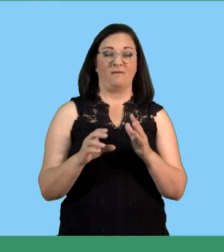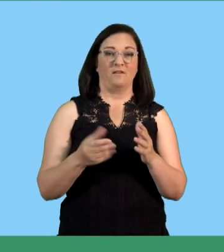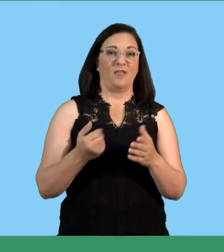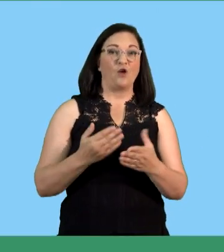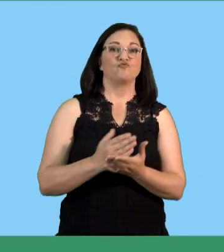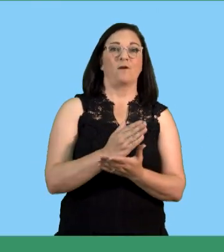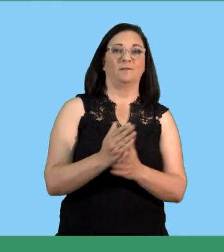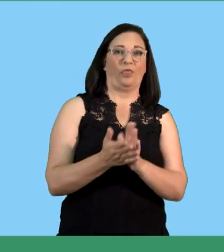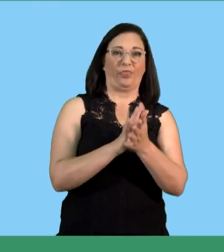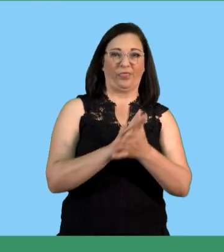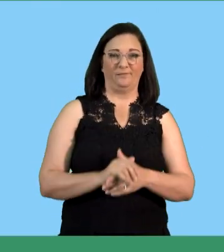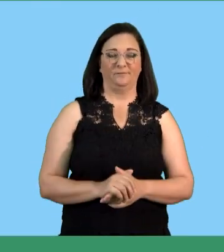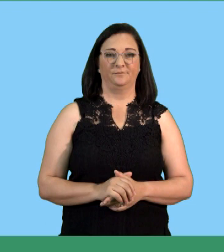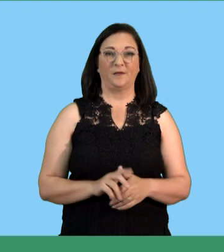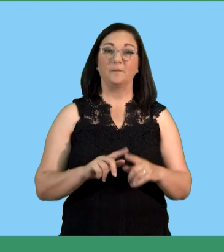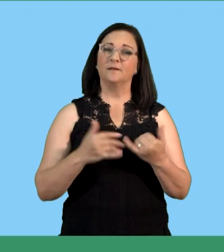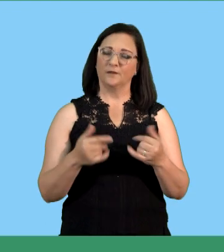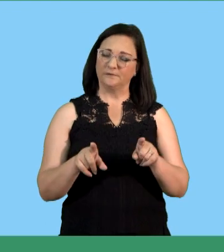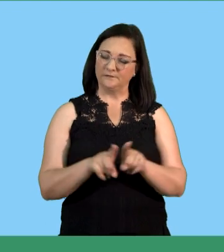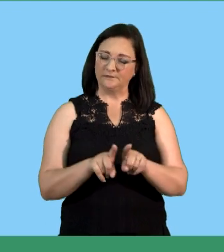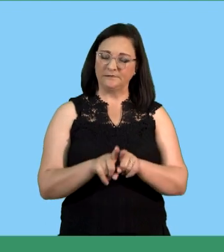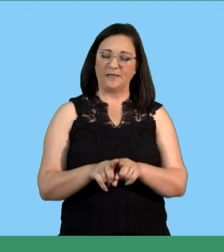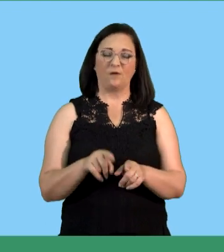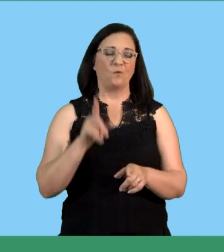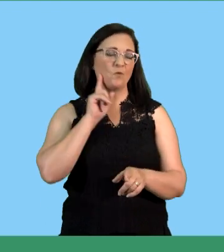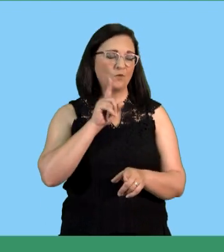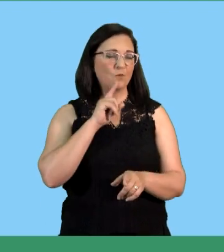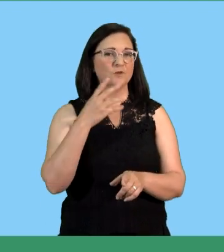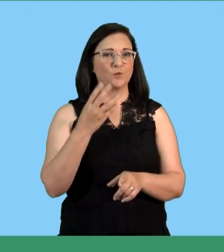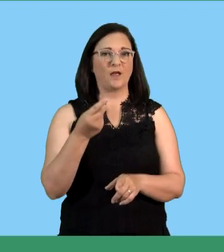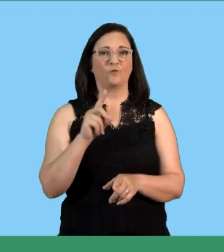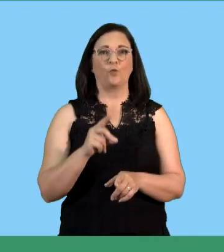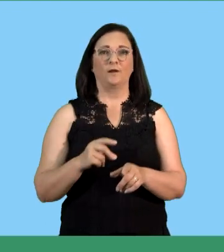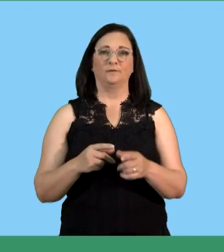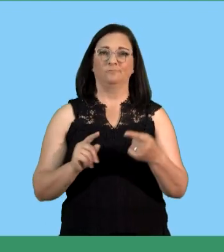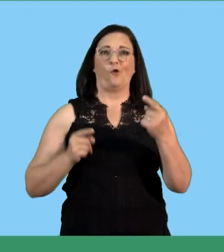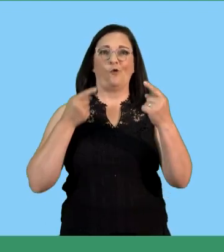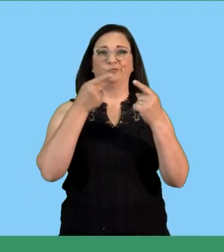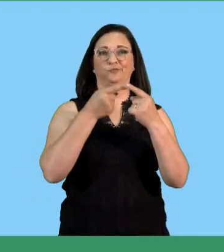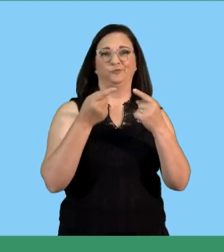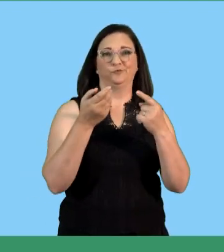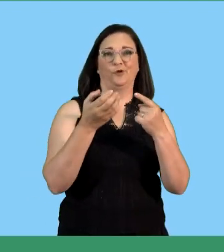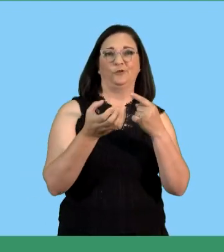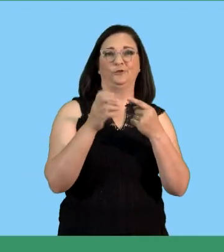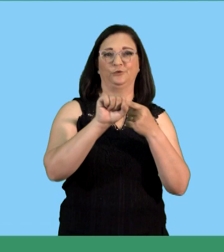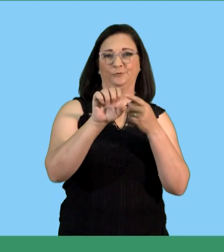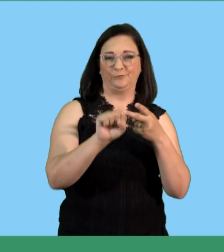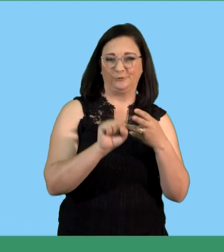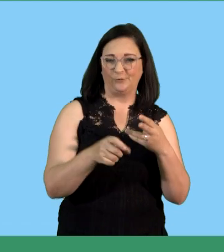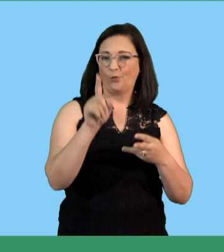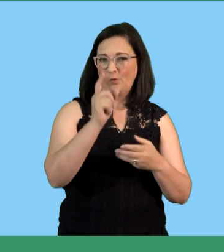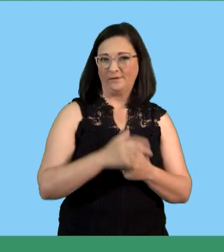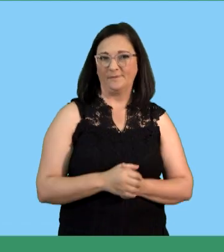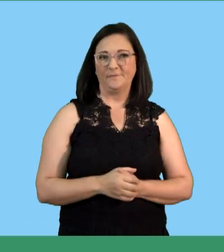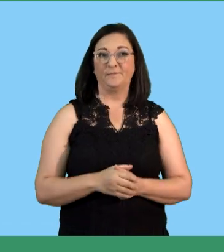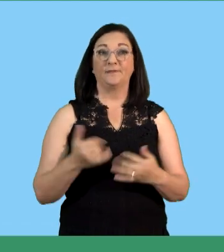Right. Just like every lesson, we have our lesson objectives, what we need to achieve by the end of this lesson. Remember, I said we're